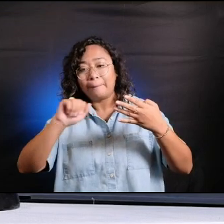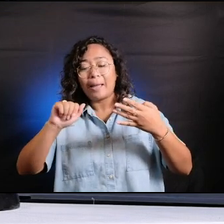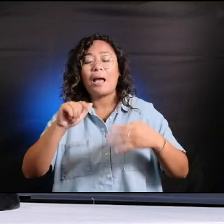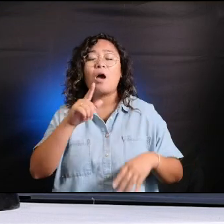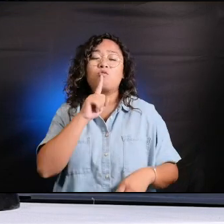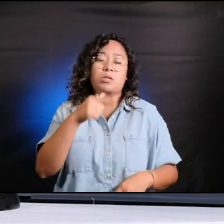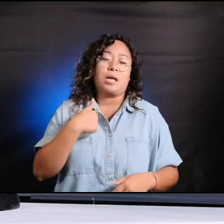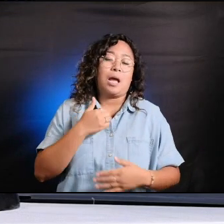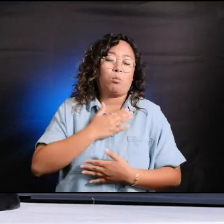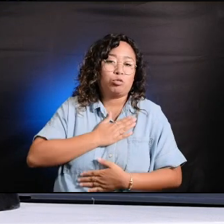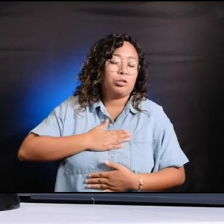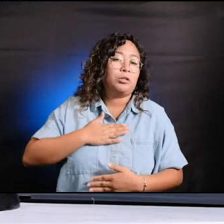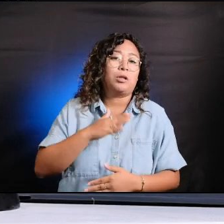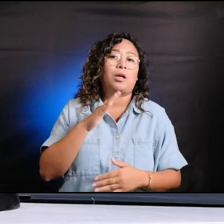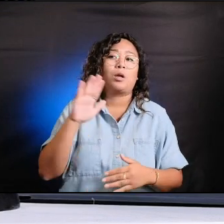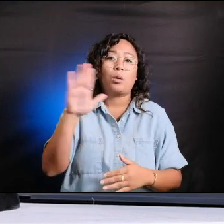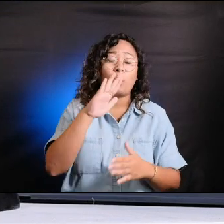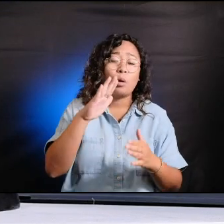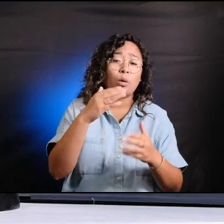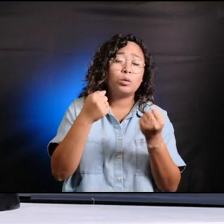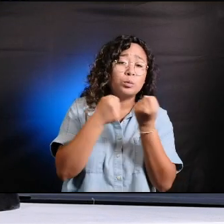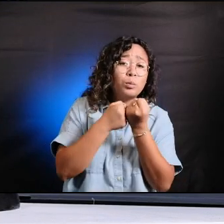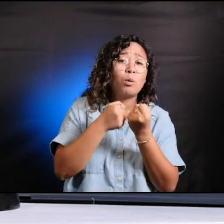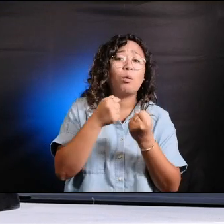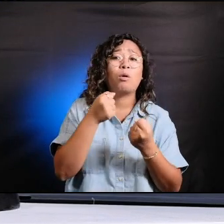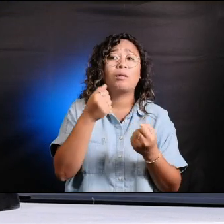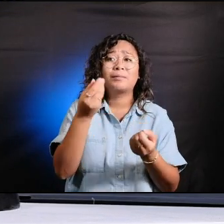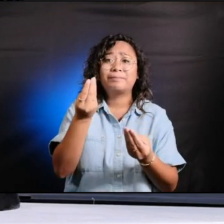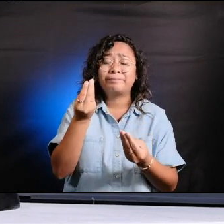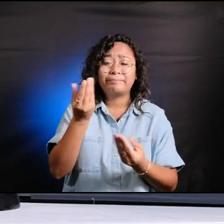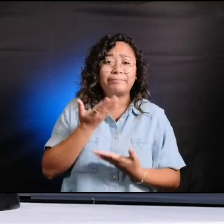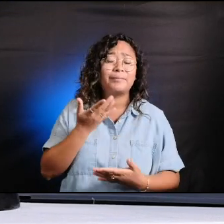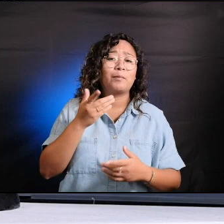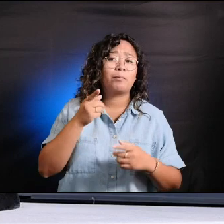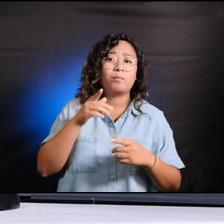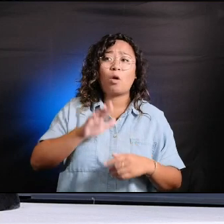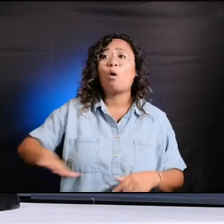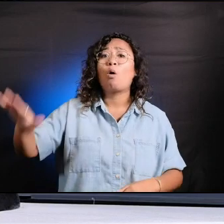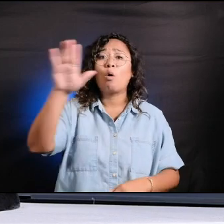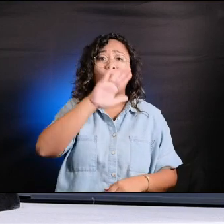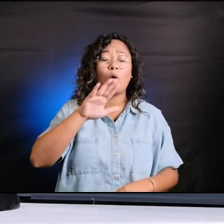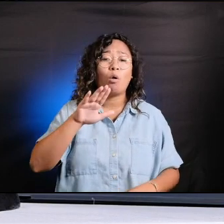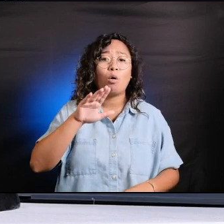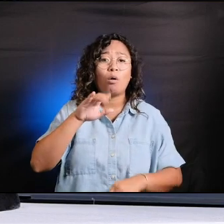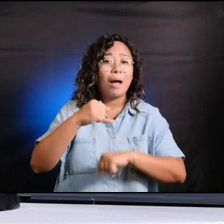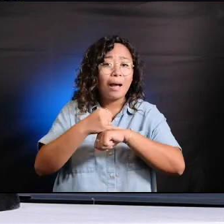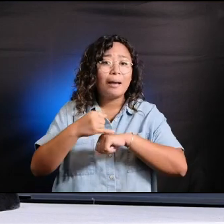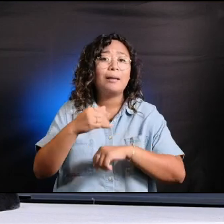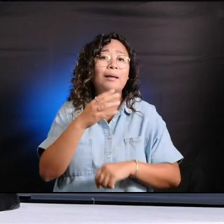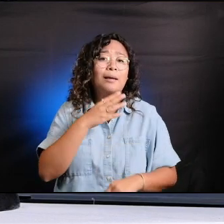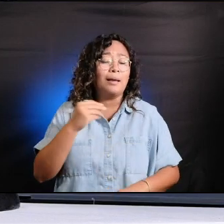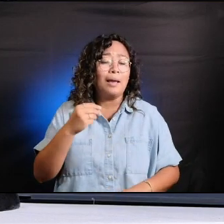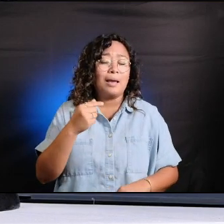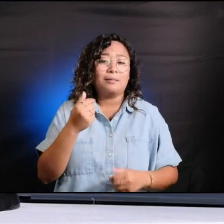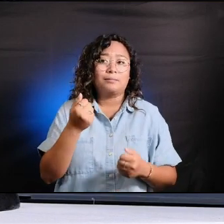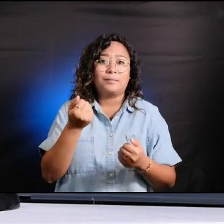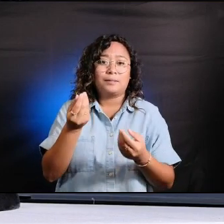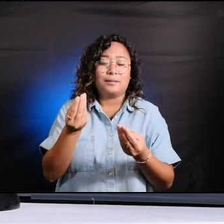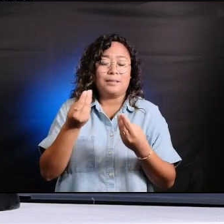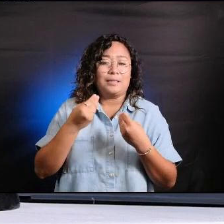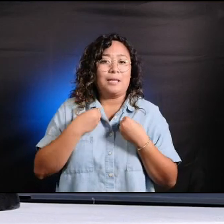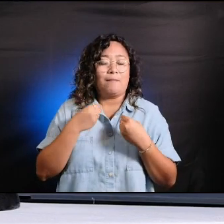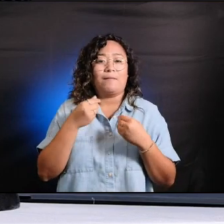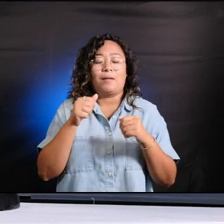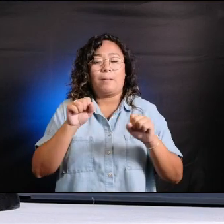it. I appreciate the support that's been given throughout the territory. I look forward to gaining that